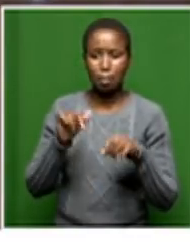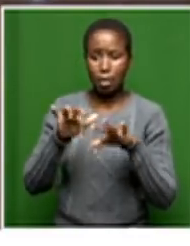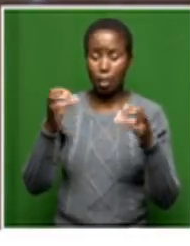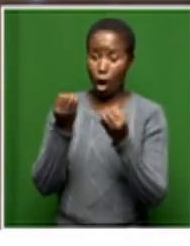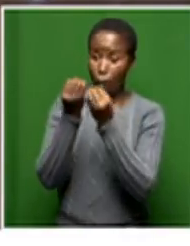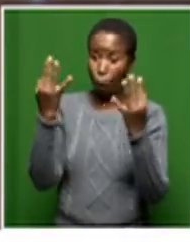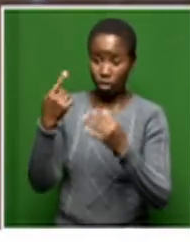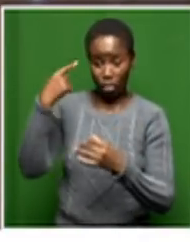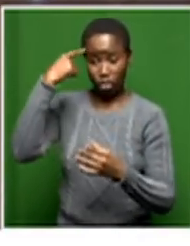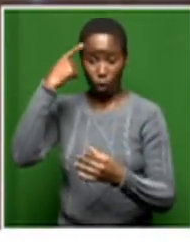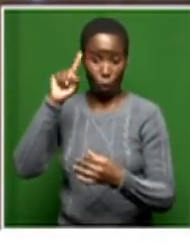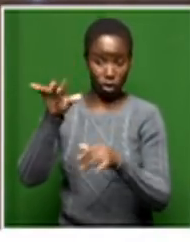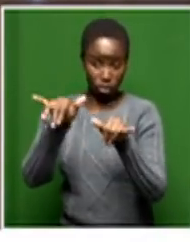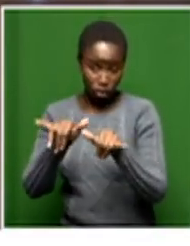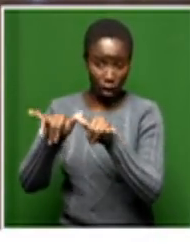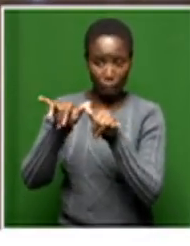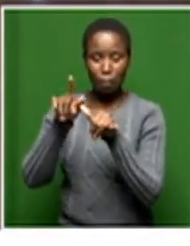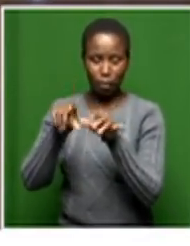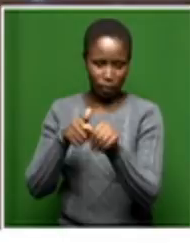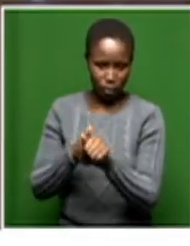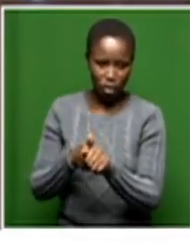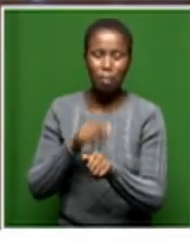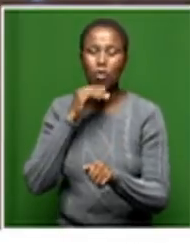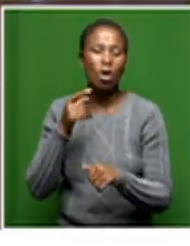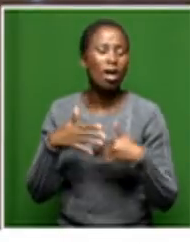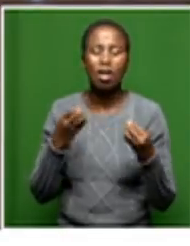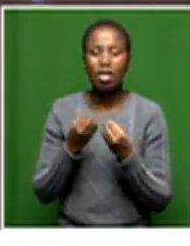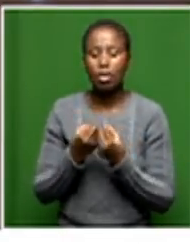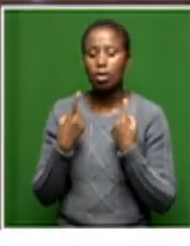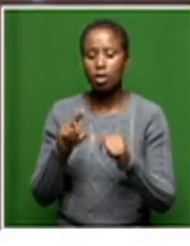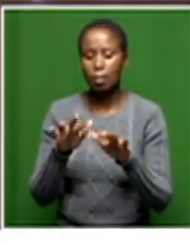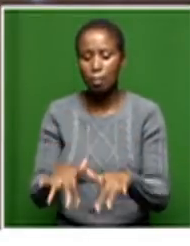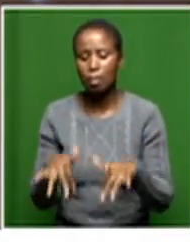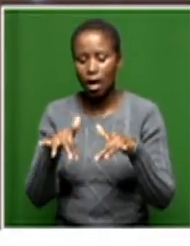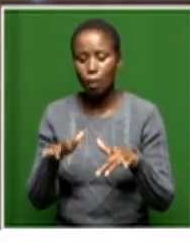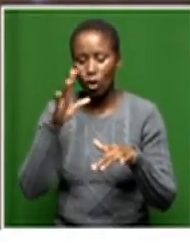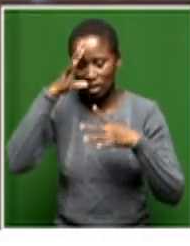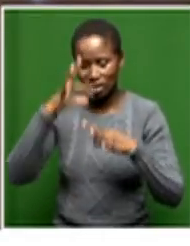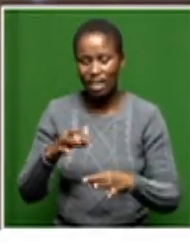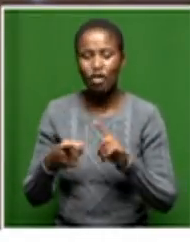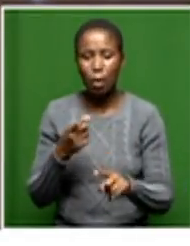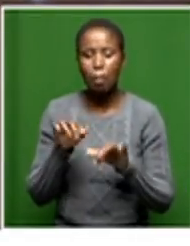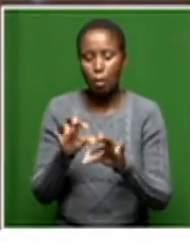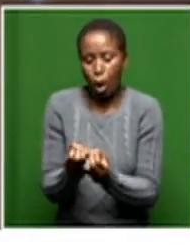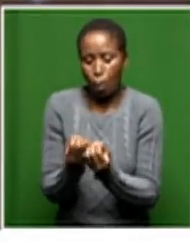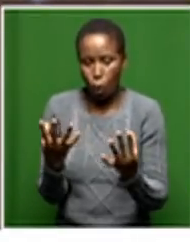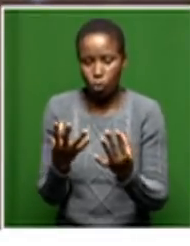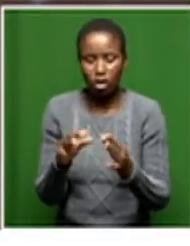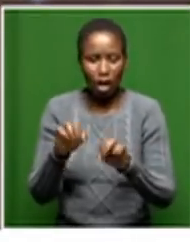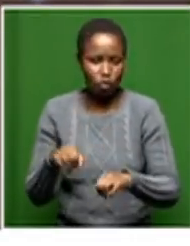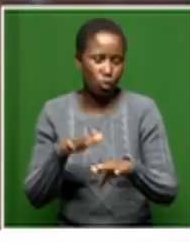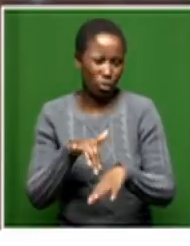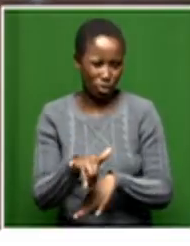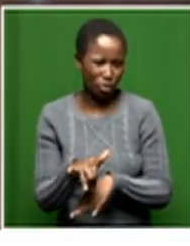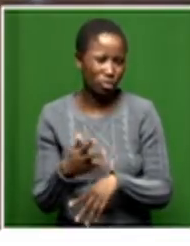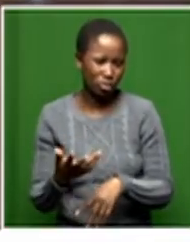party, because ultimately whatever you raise in parliament, it will be decided upon by the majority, even in committee. So for